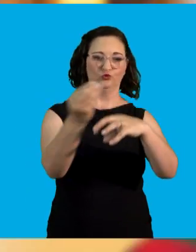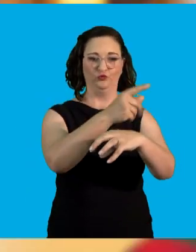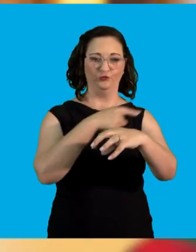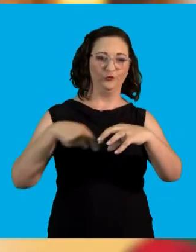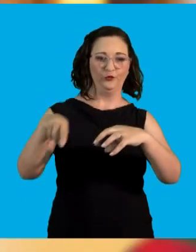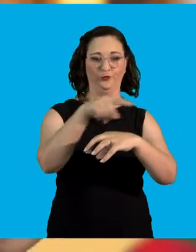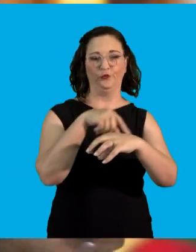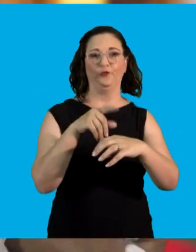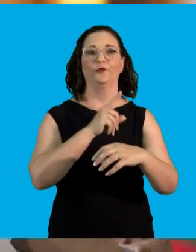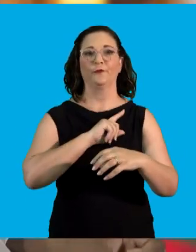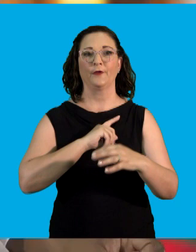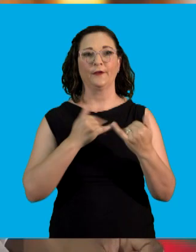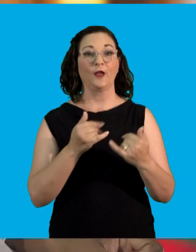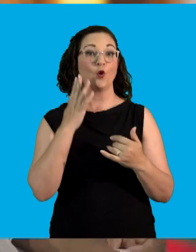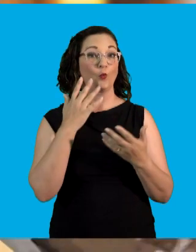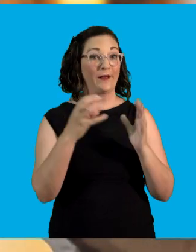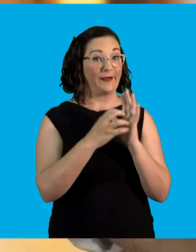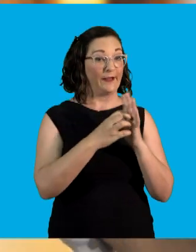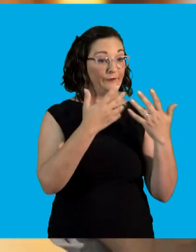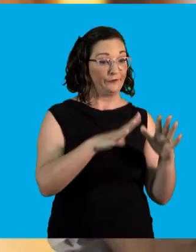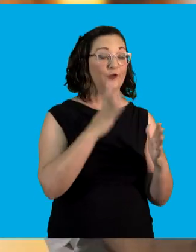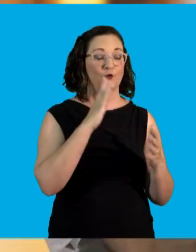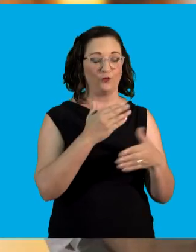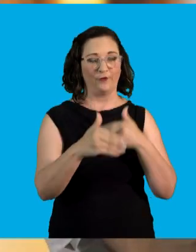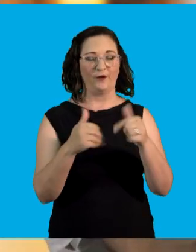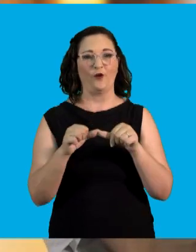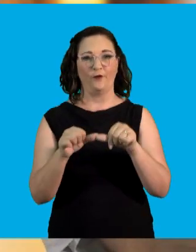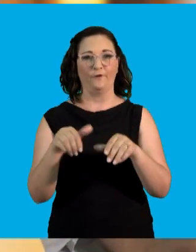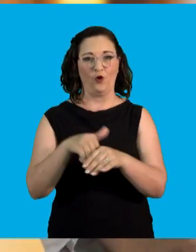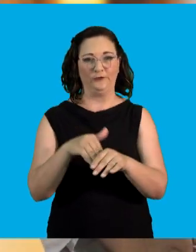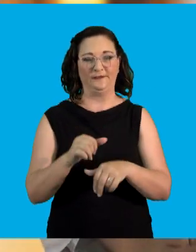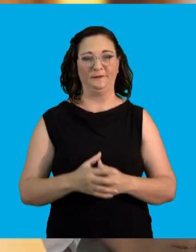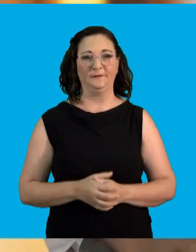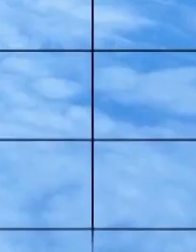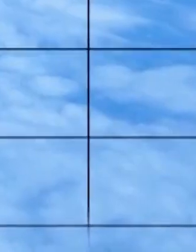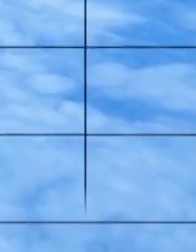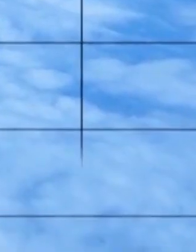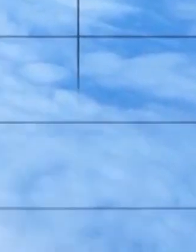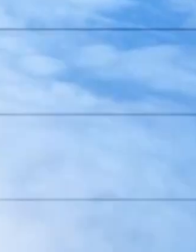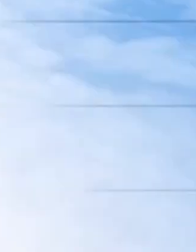take an air break, and when we come back, we are going to be looking at our concepts in detail.